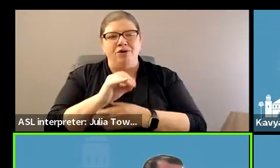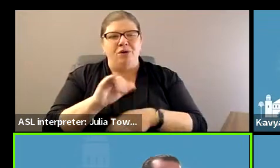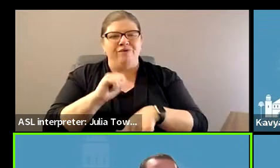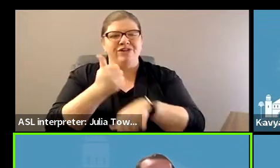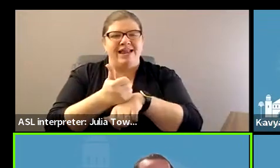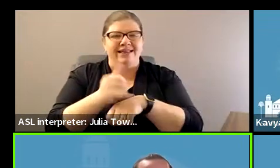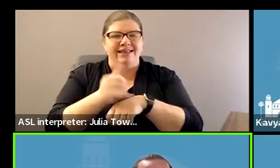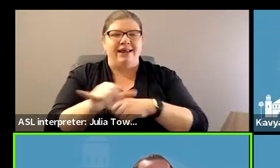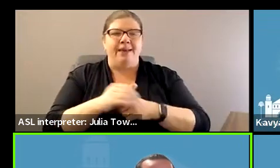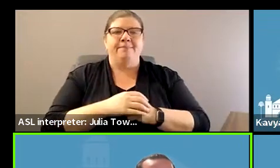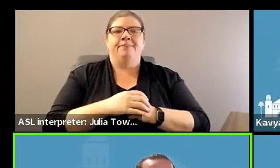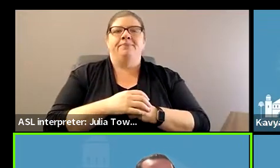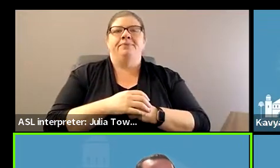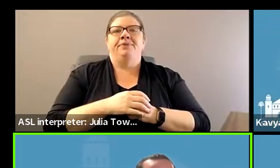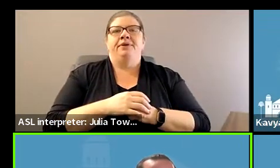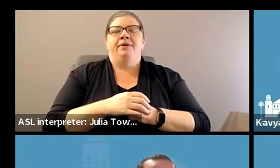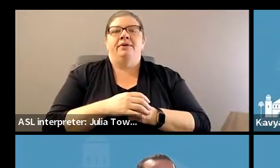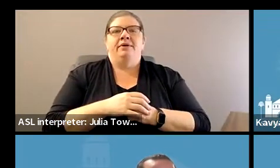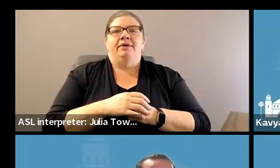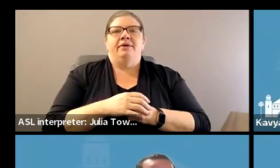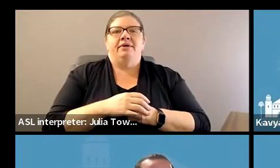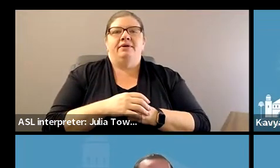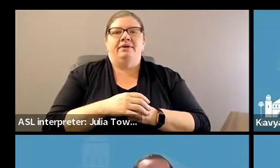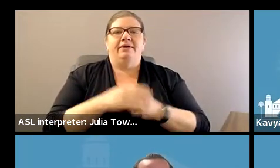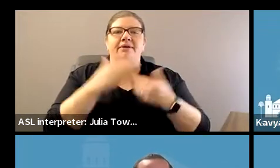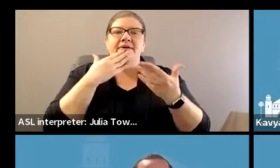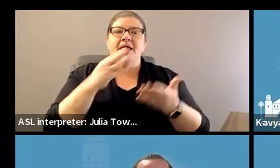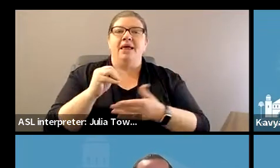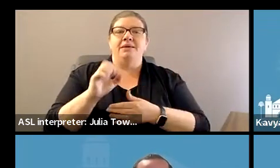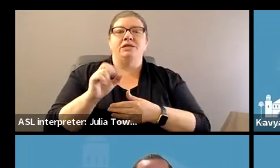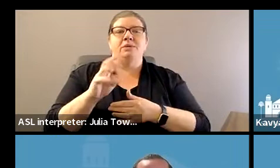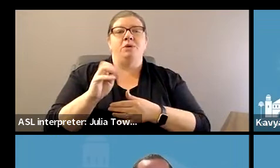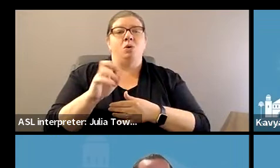up. Okay. Ms. Munoz.